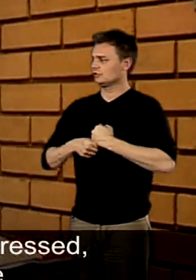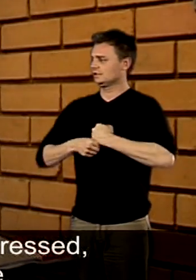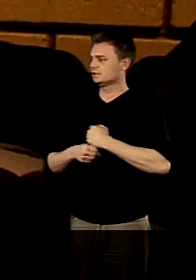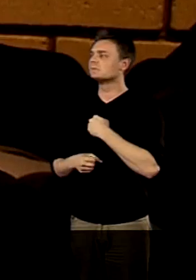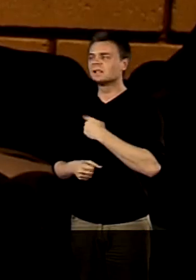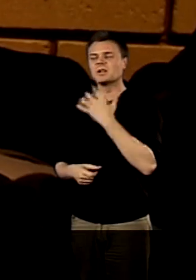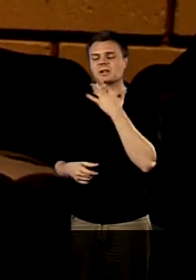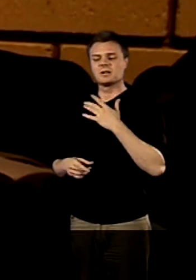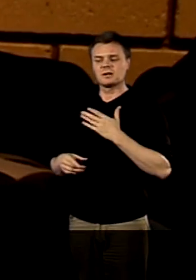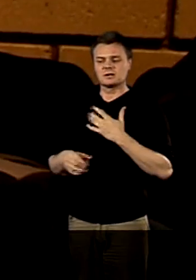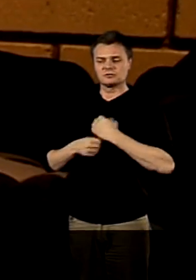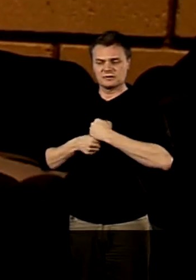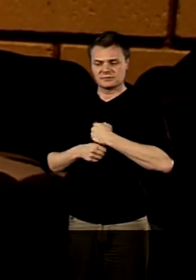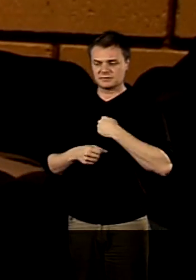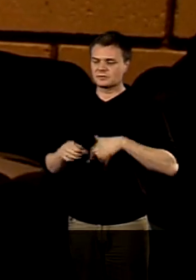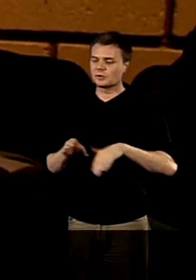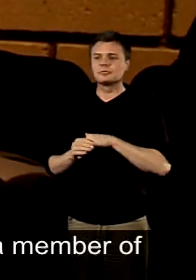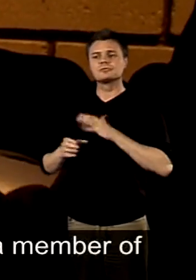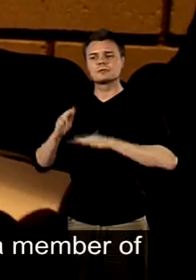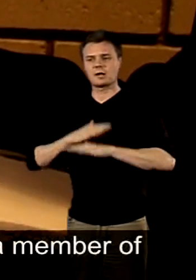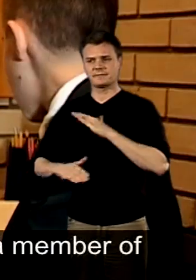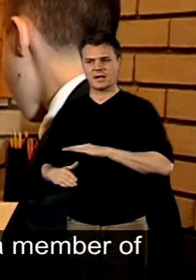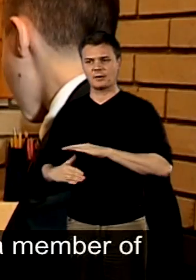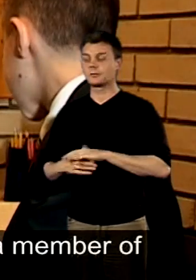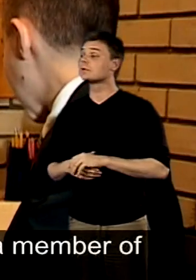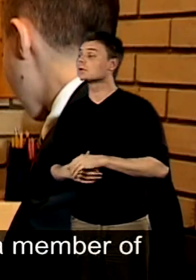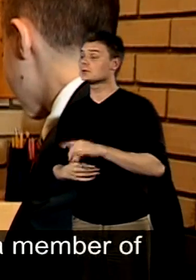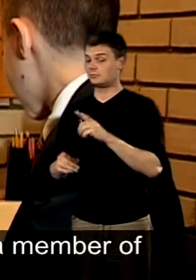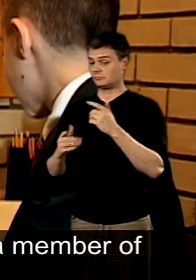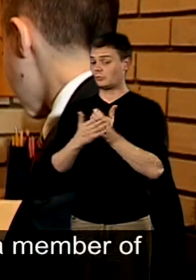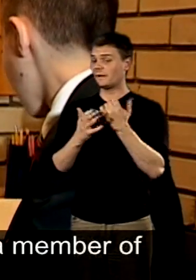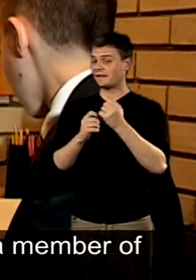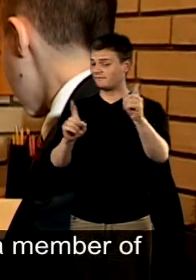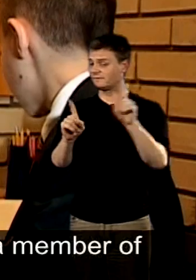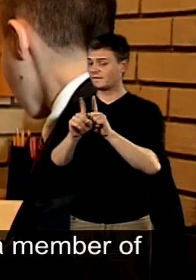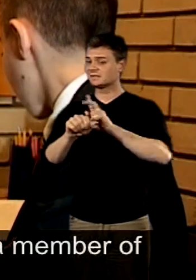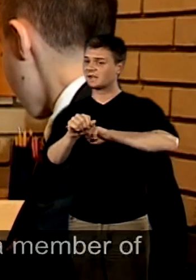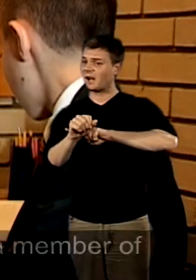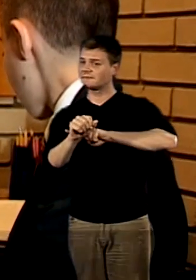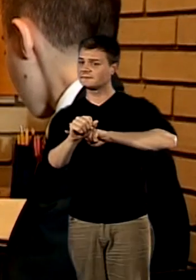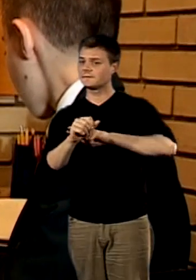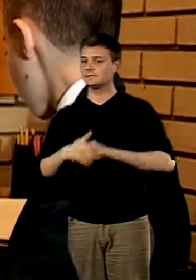get homework done. I was coming in to calm down. Shane is always accompanied by a member of staff when he works here.